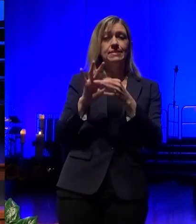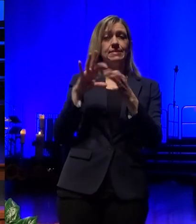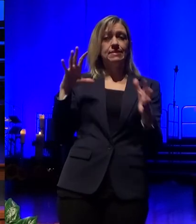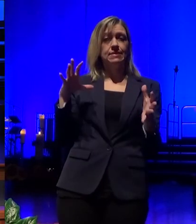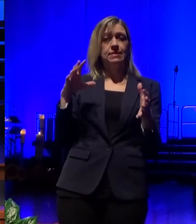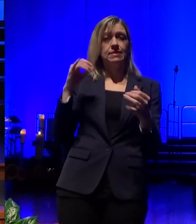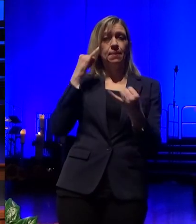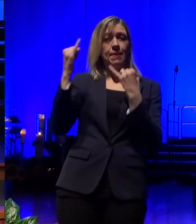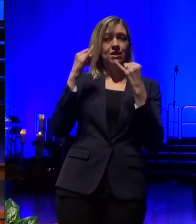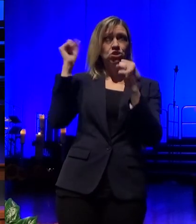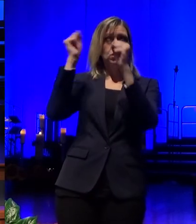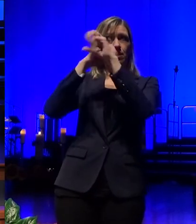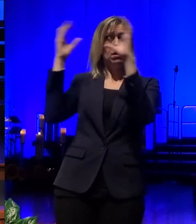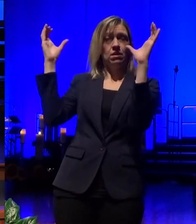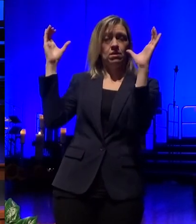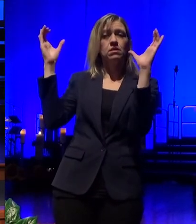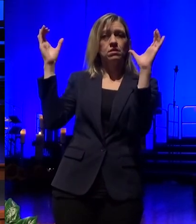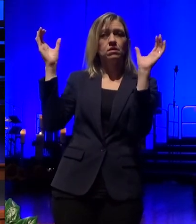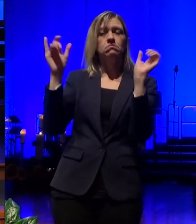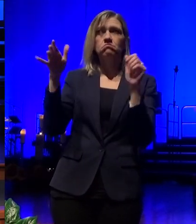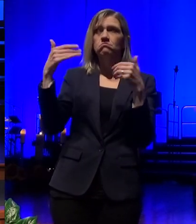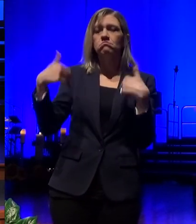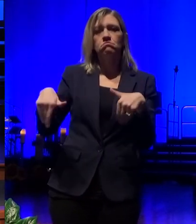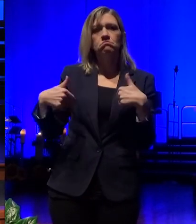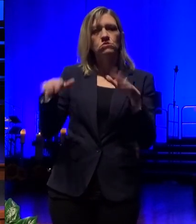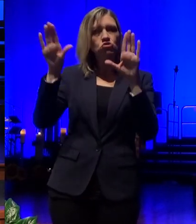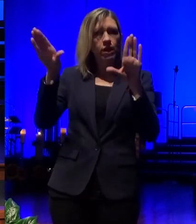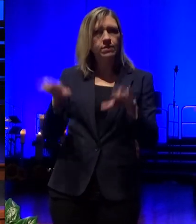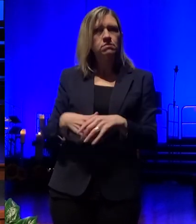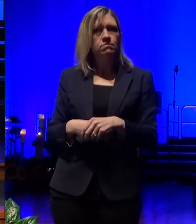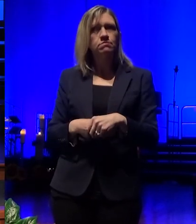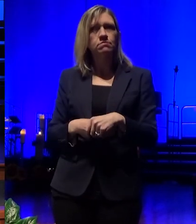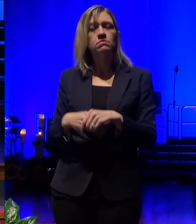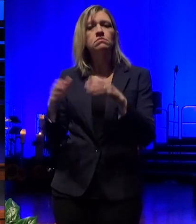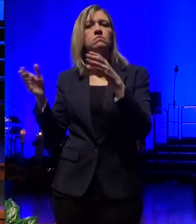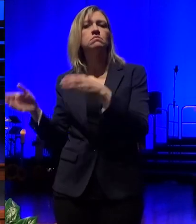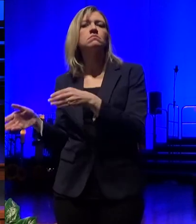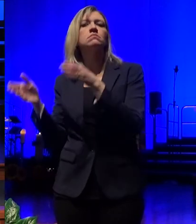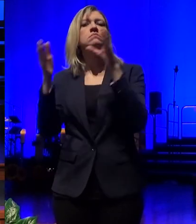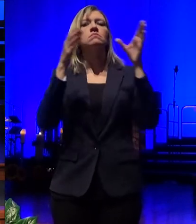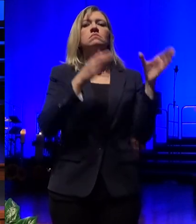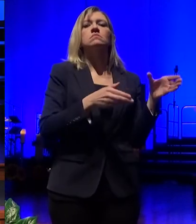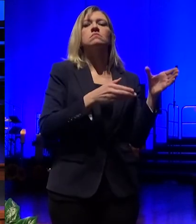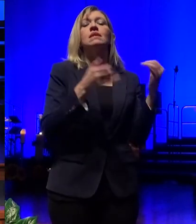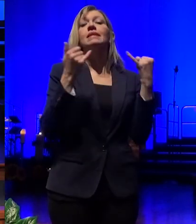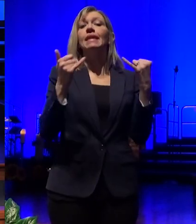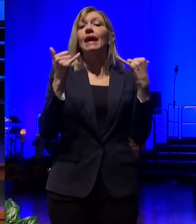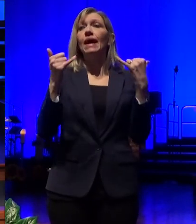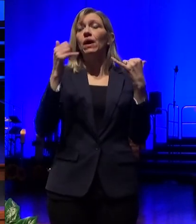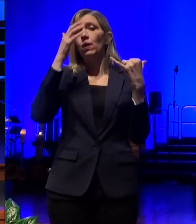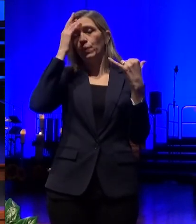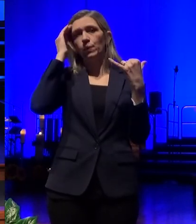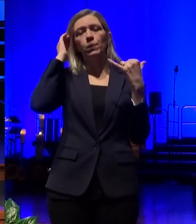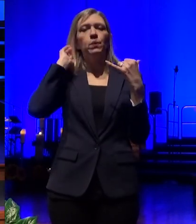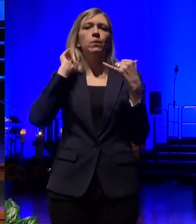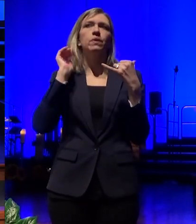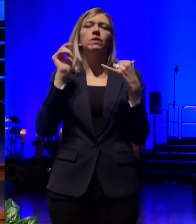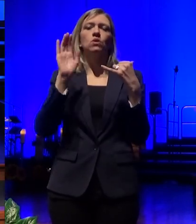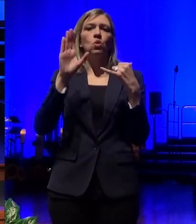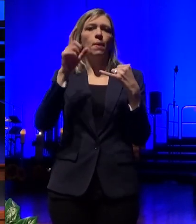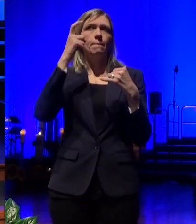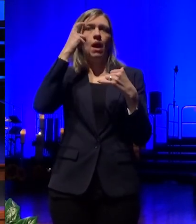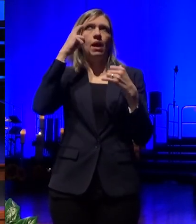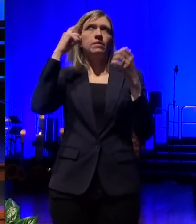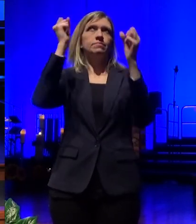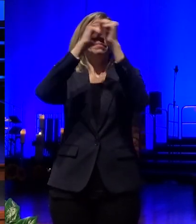disassociative imagining. It's great, it's wonderful, but now see yourself scooting down in